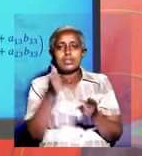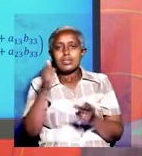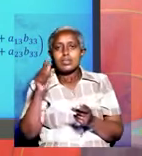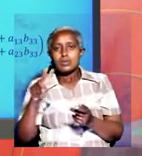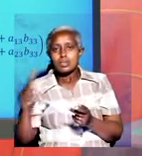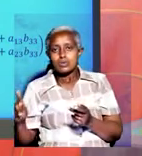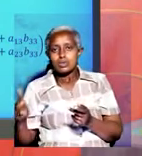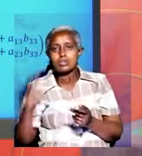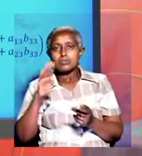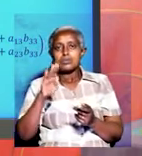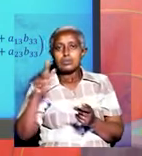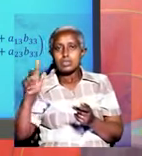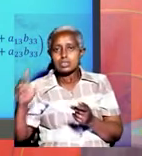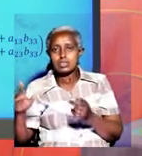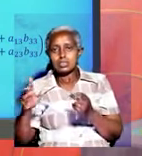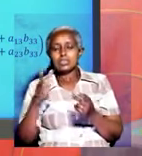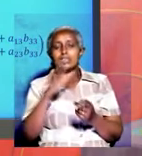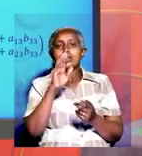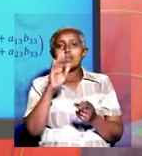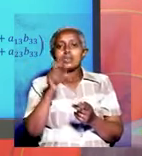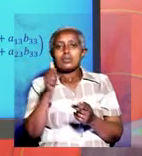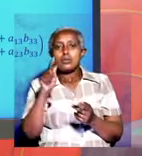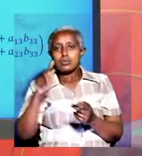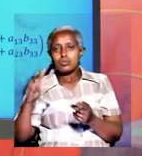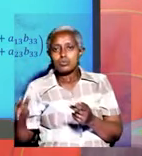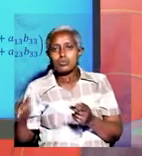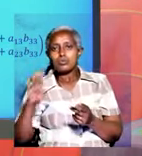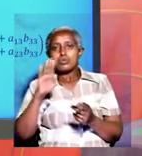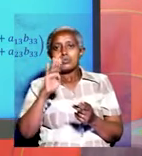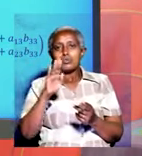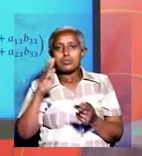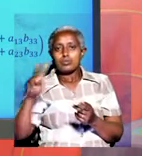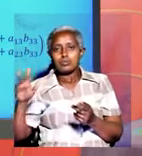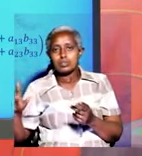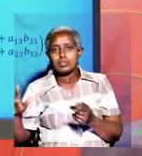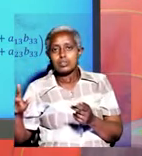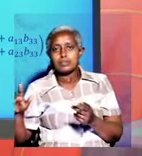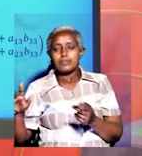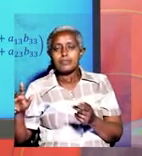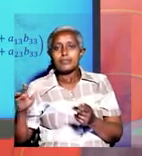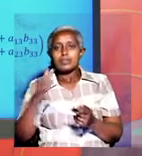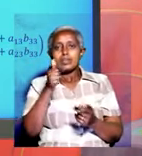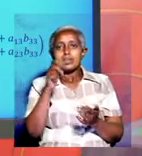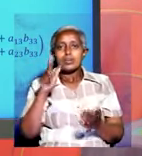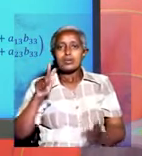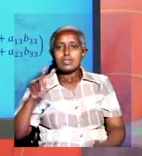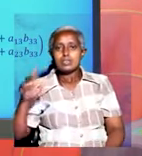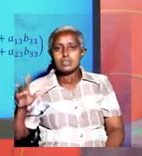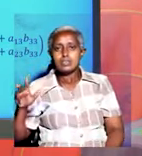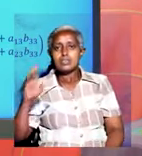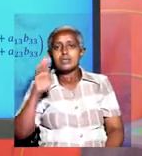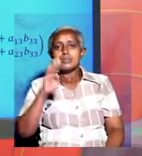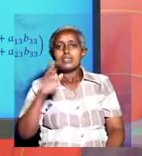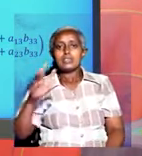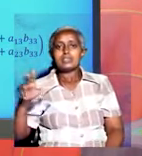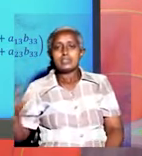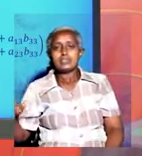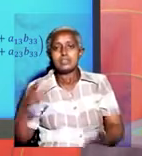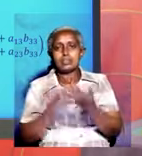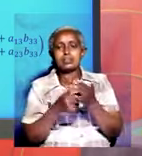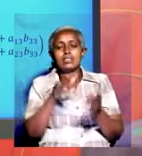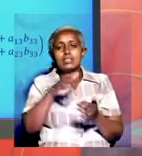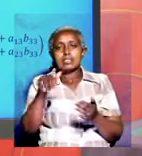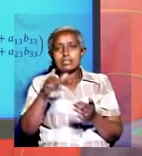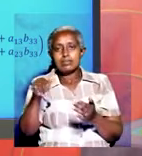A1 1 B1 3, A1 2 B2 3, A1 3 B3 3. You get this one.